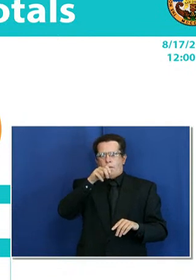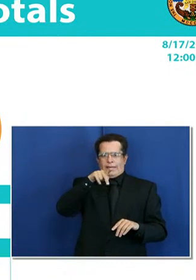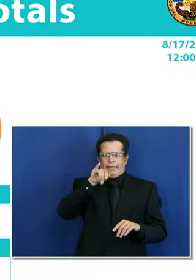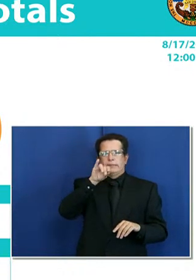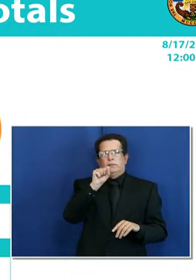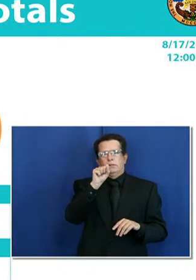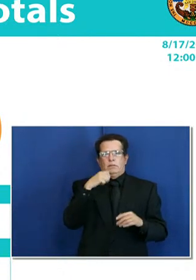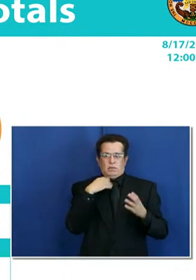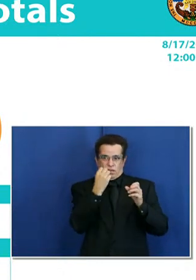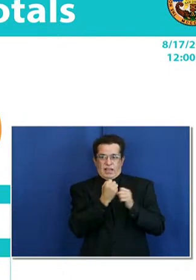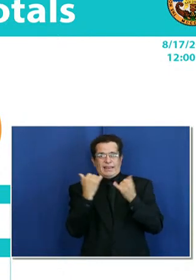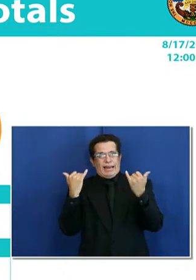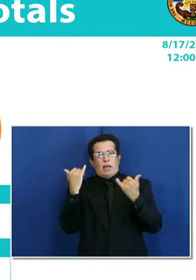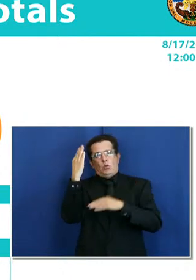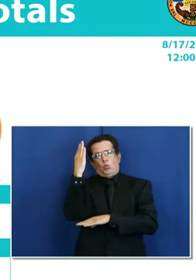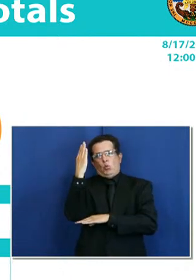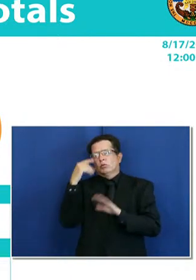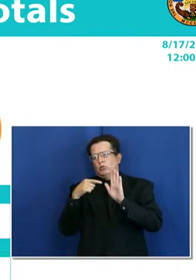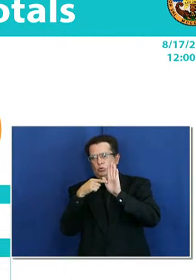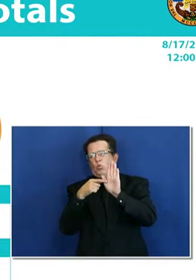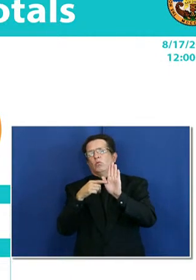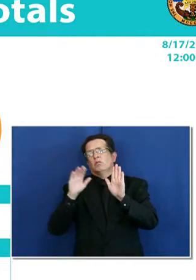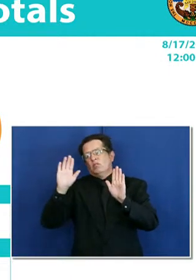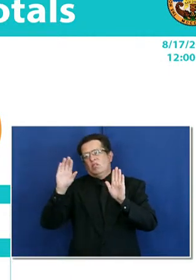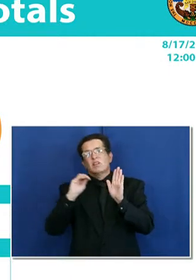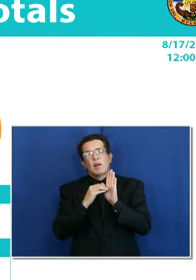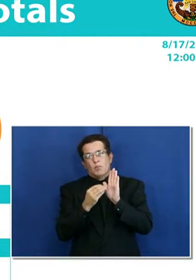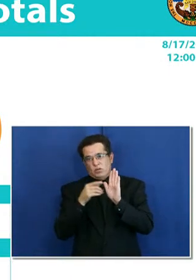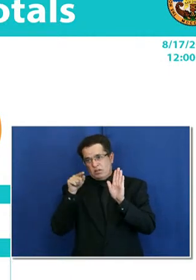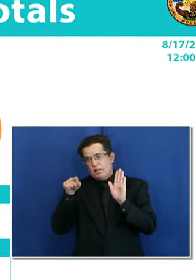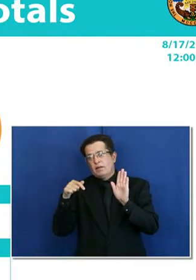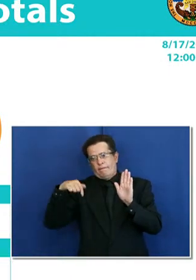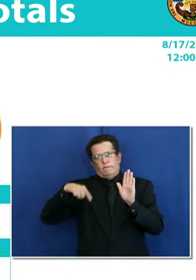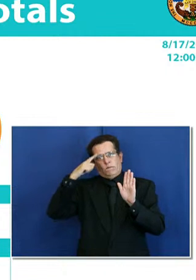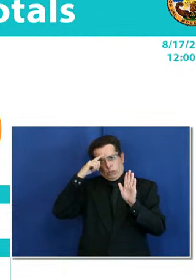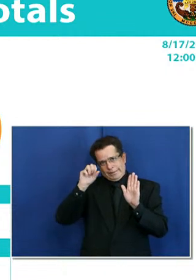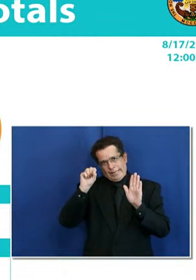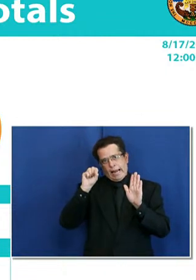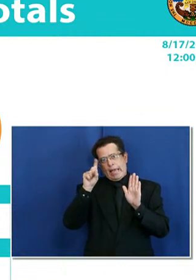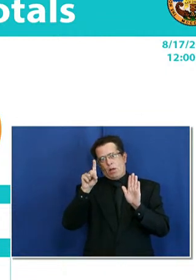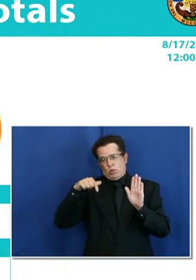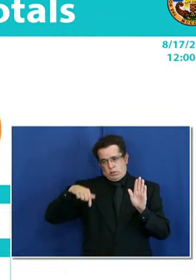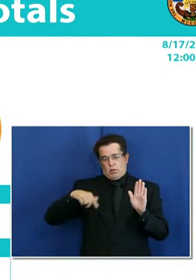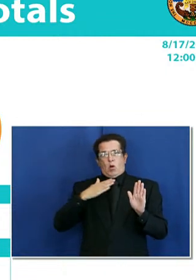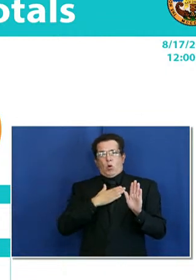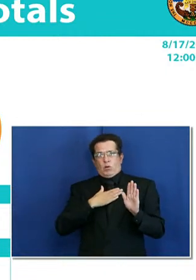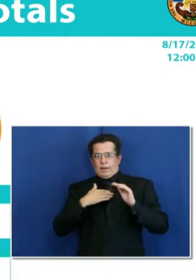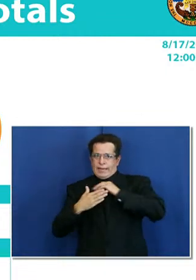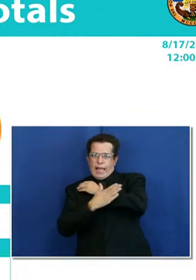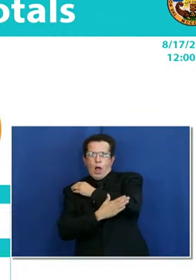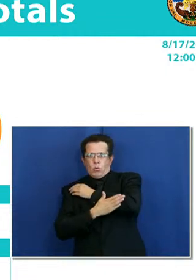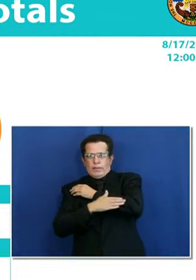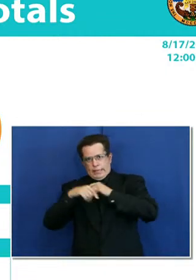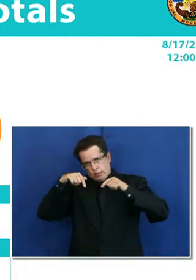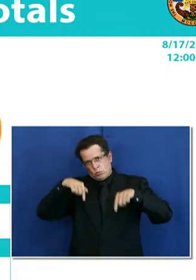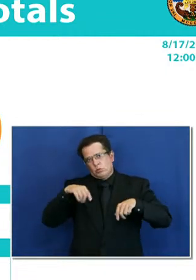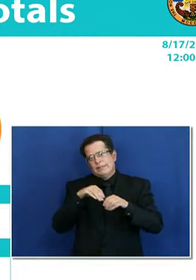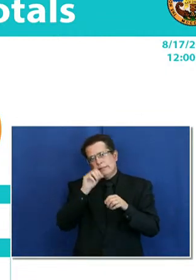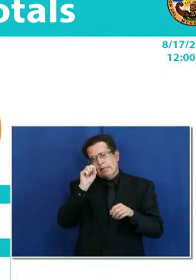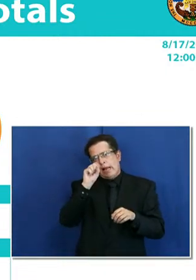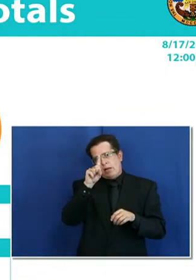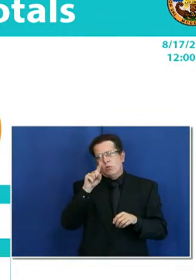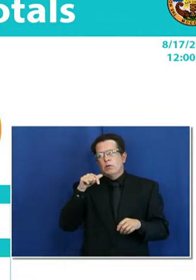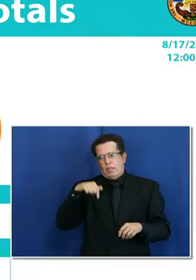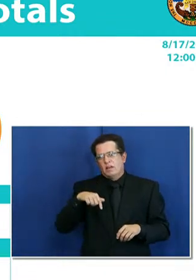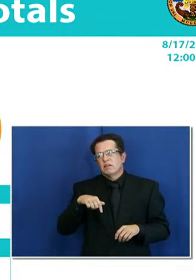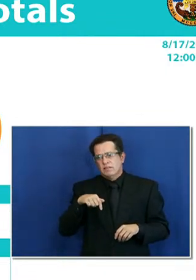was obtained today at noon. Today's local statistics for San Diego County are from reports that